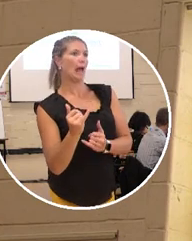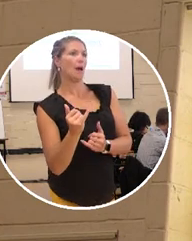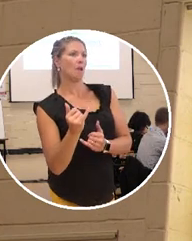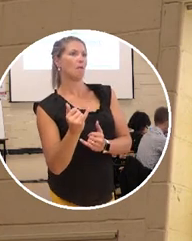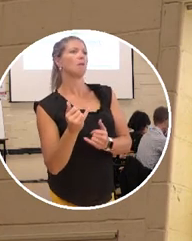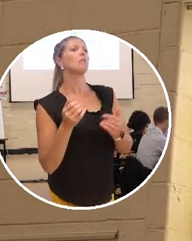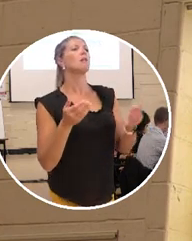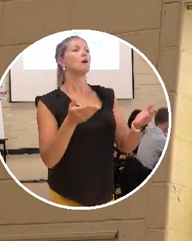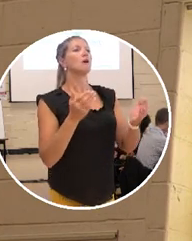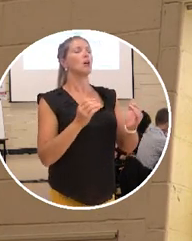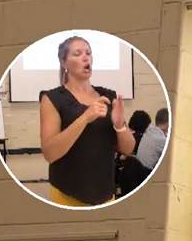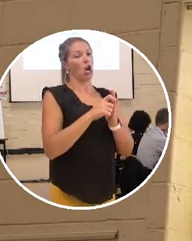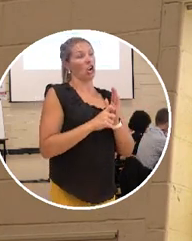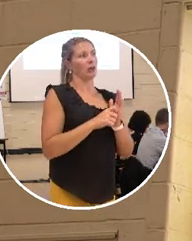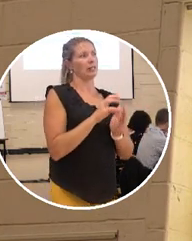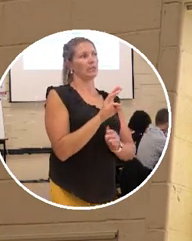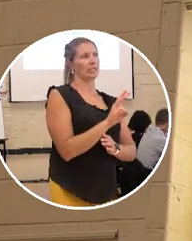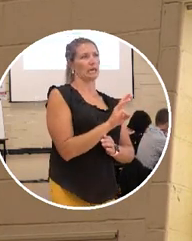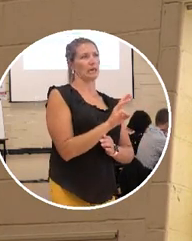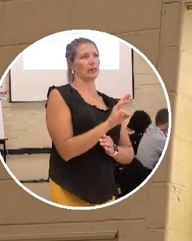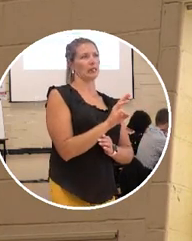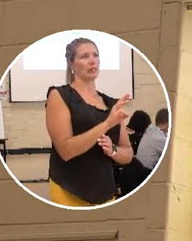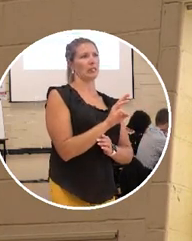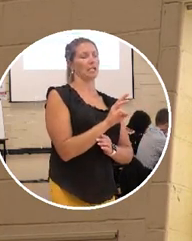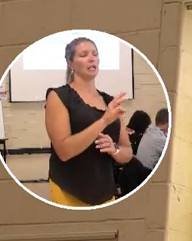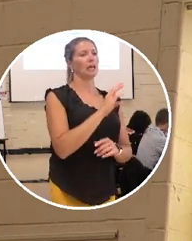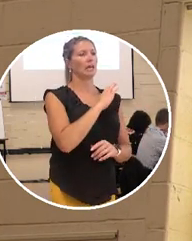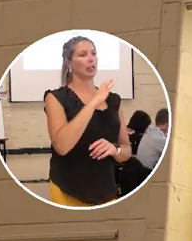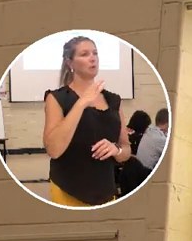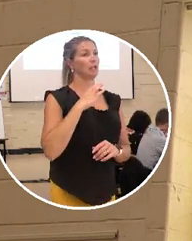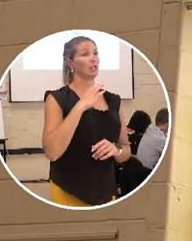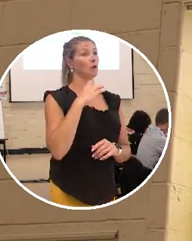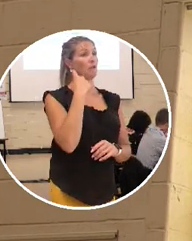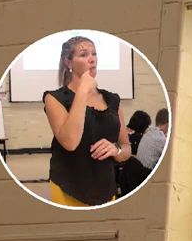Article 6, committees of the board, should now